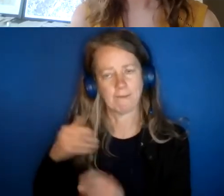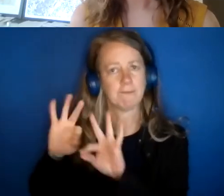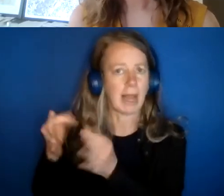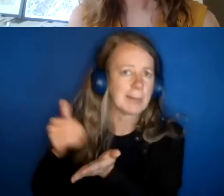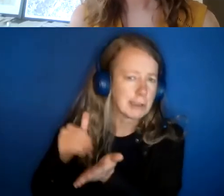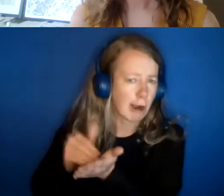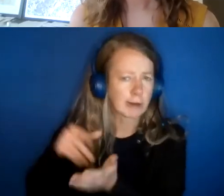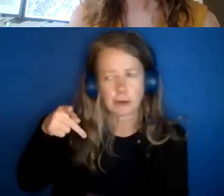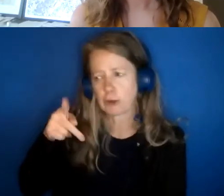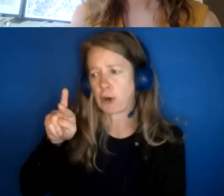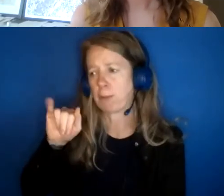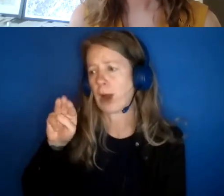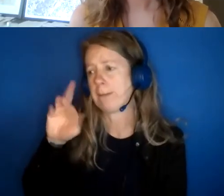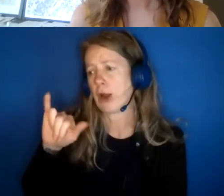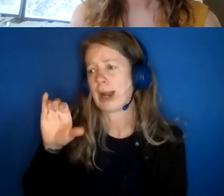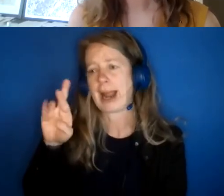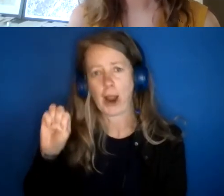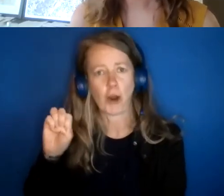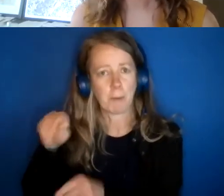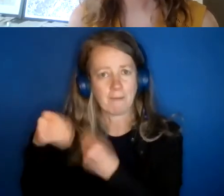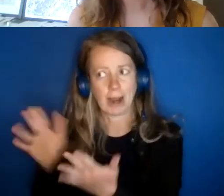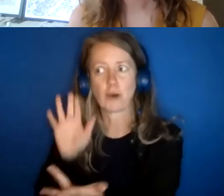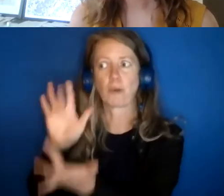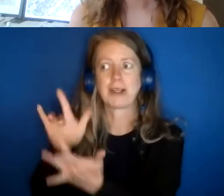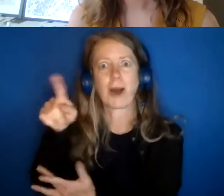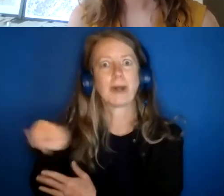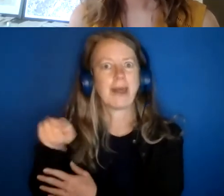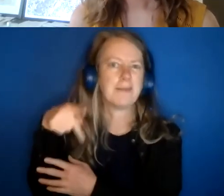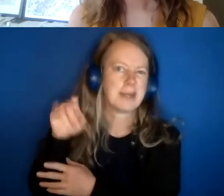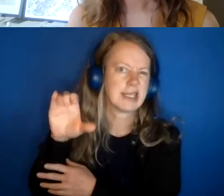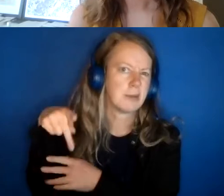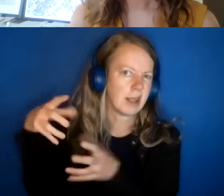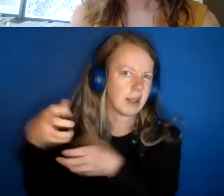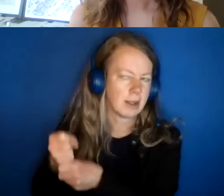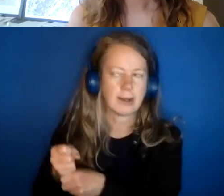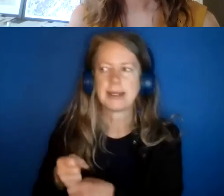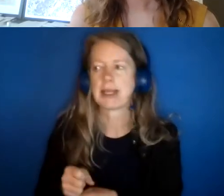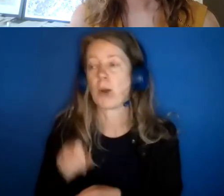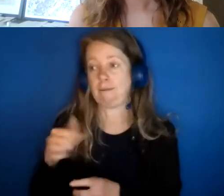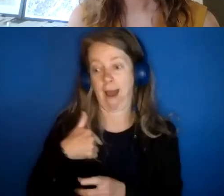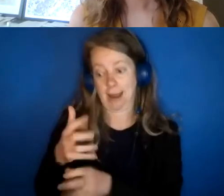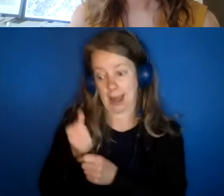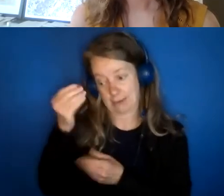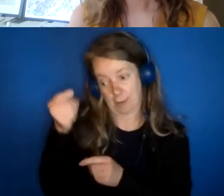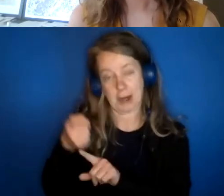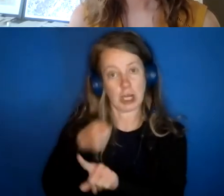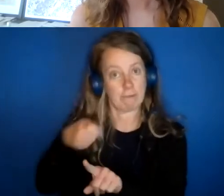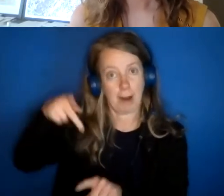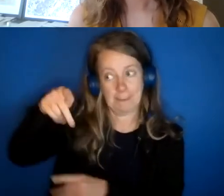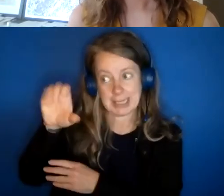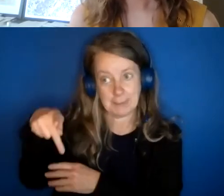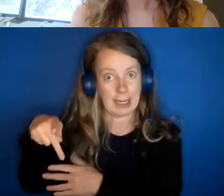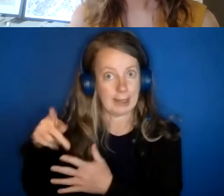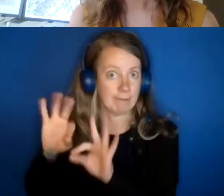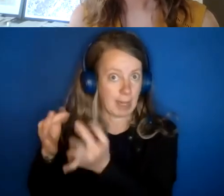them. I'm communicating with primary care providers information when it comes to me, and hopefully they're all aware